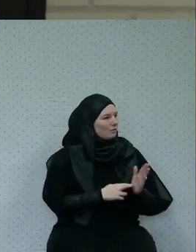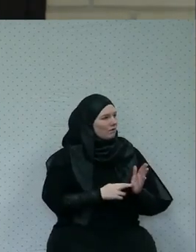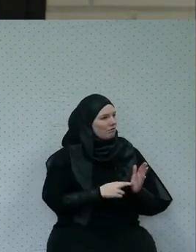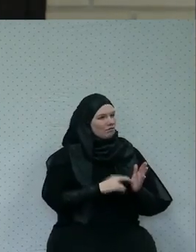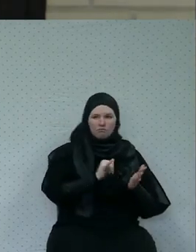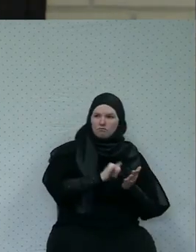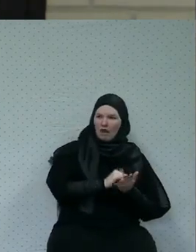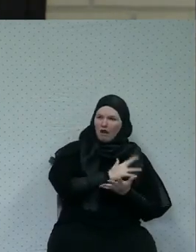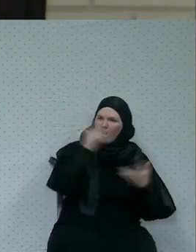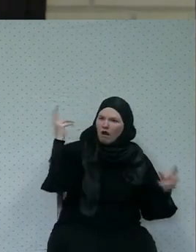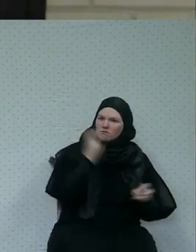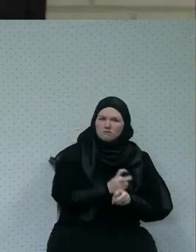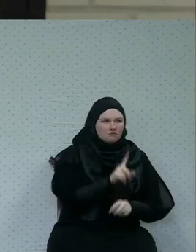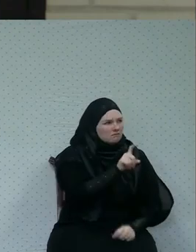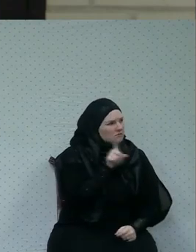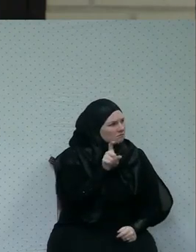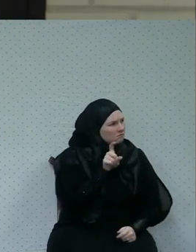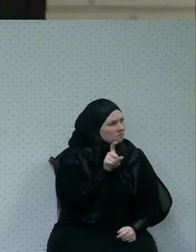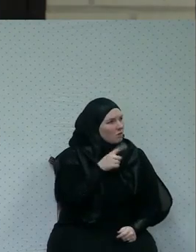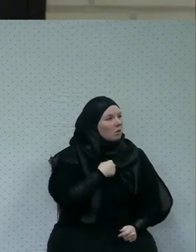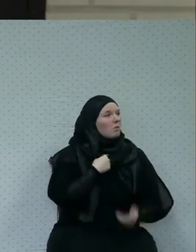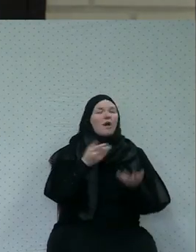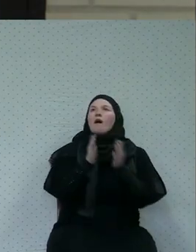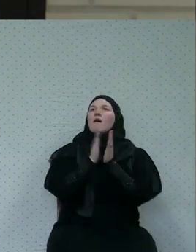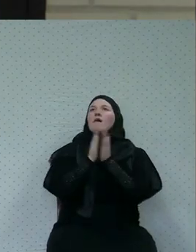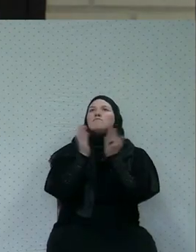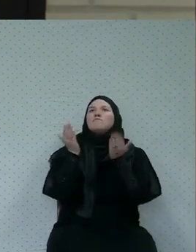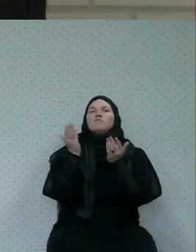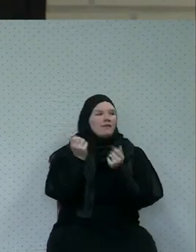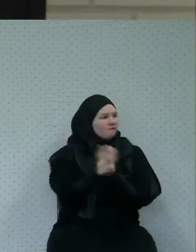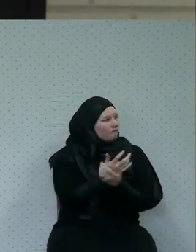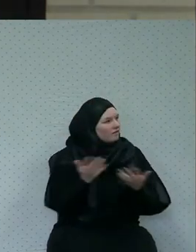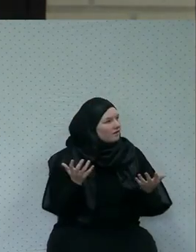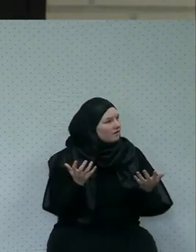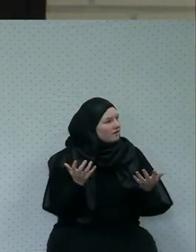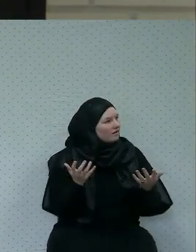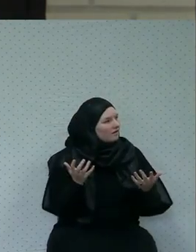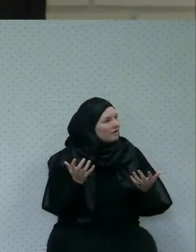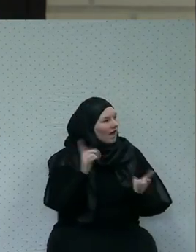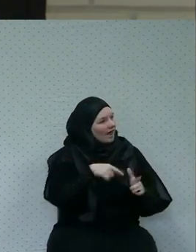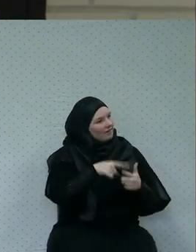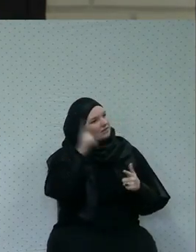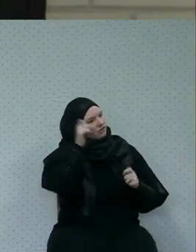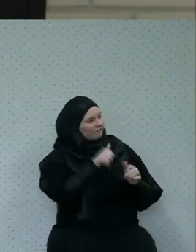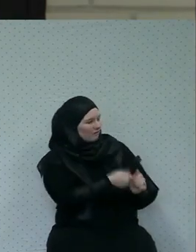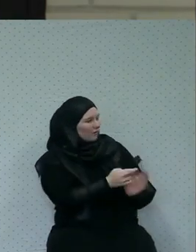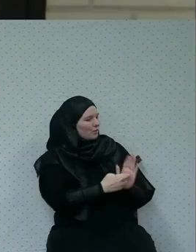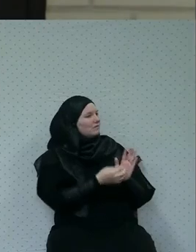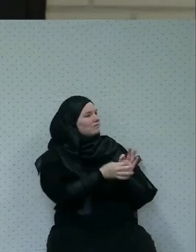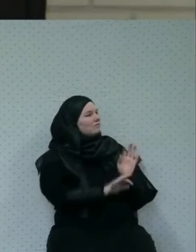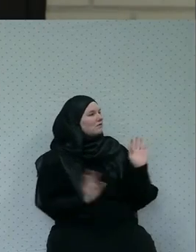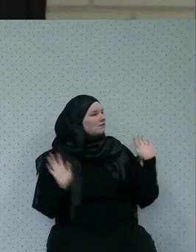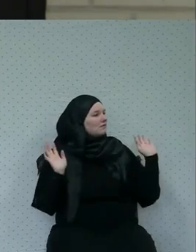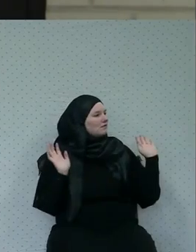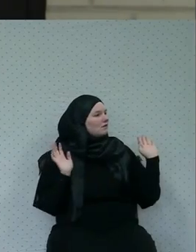to ask? We ask Allah for everything there is and everything there isn't. Allah says, one of the